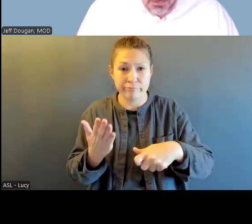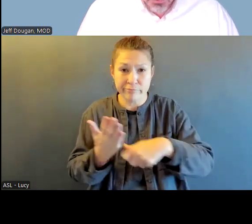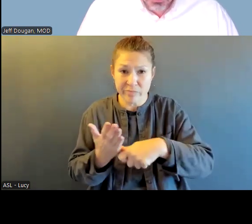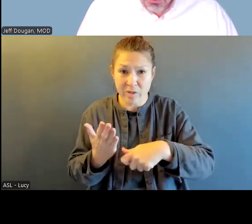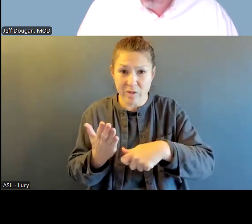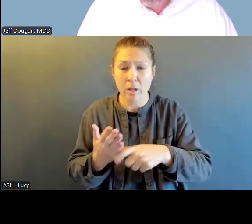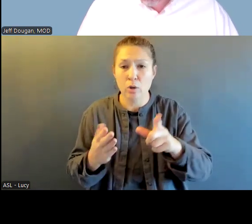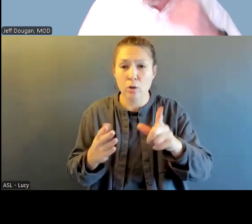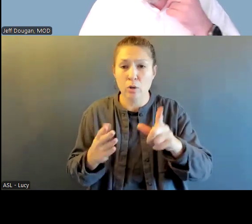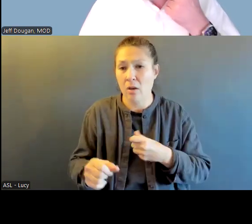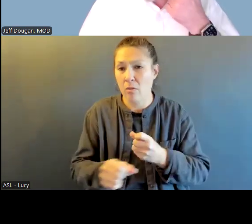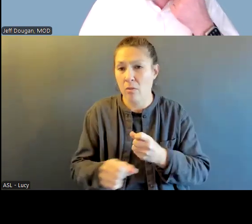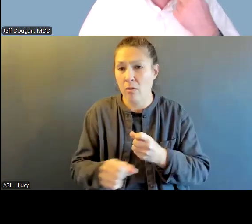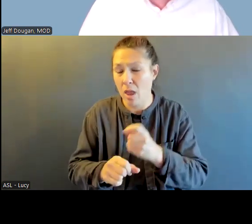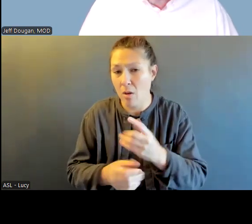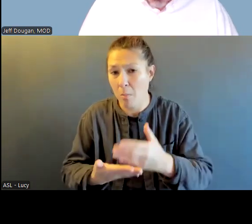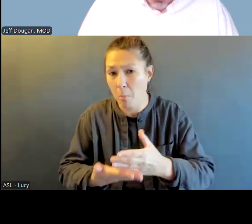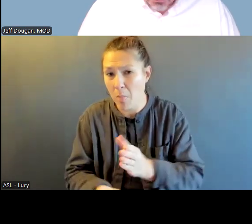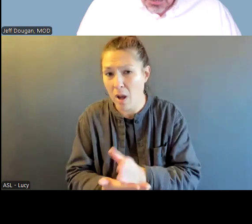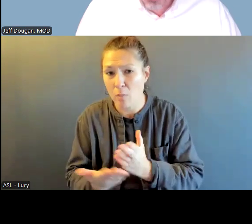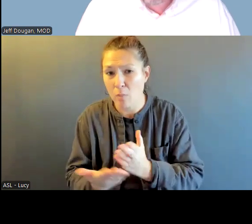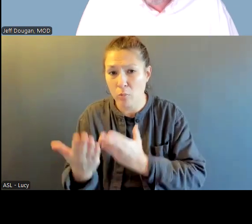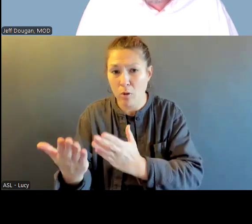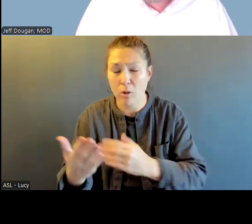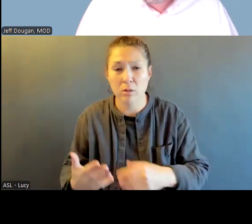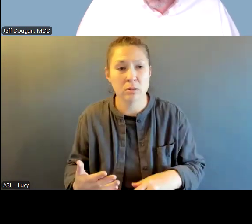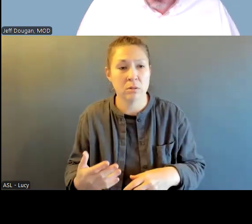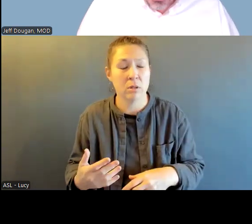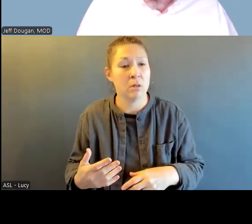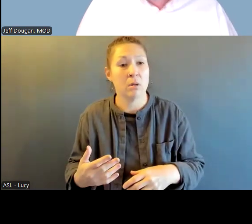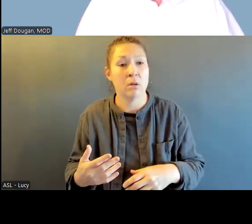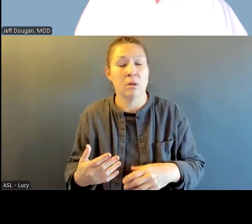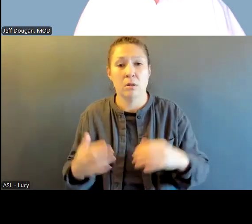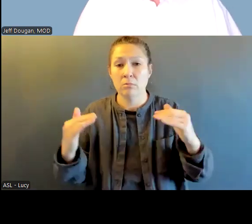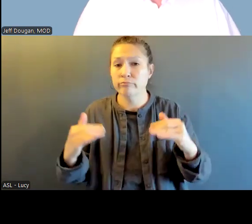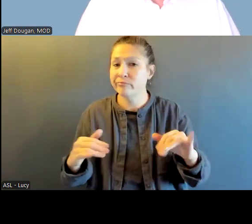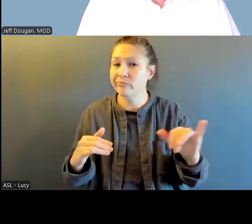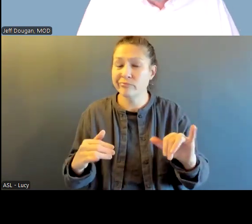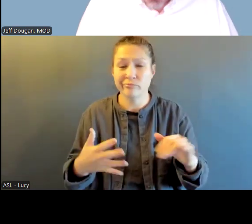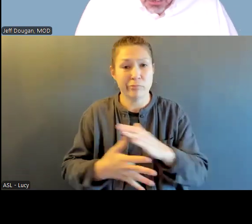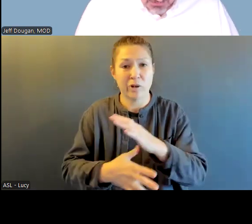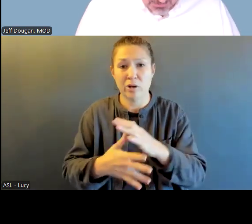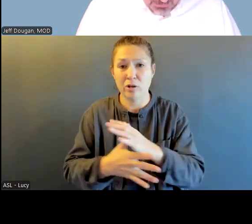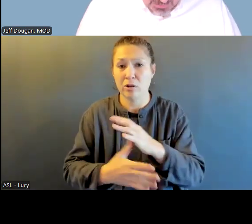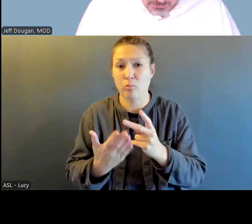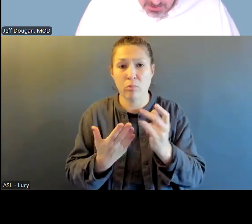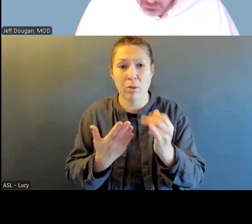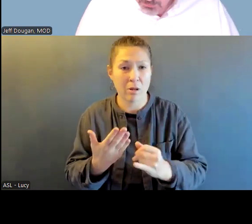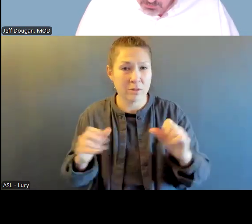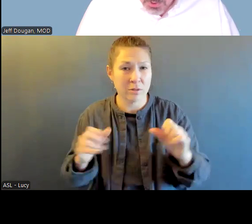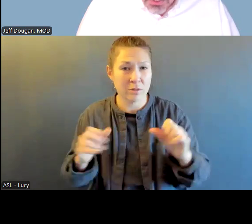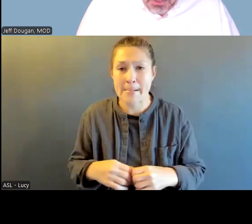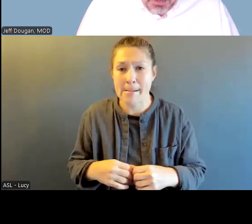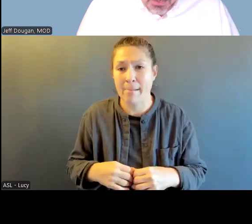proposals. You want to prioritize accessibility projects for funding if you have some funds, even if it's just a little bit to donate towards it.